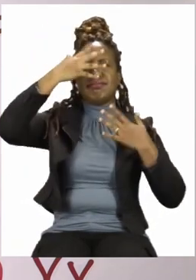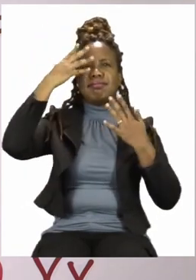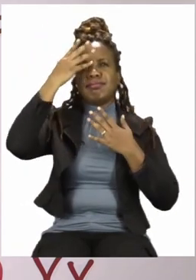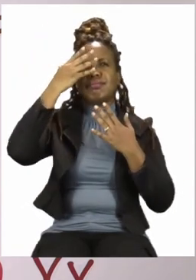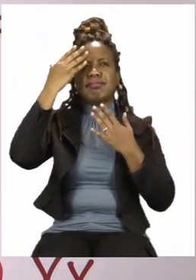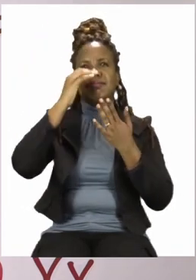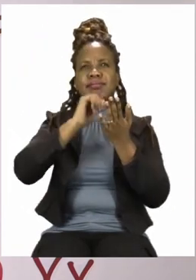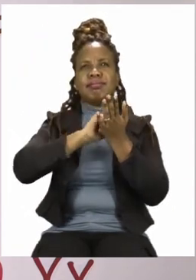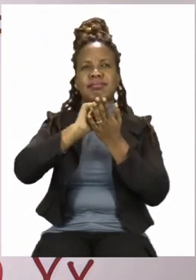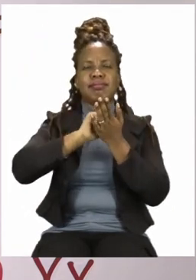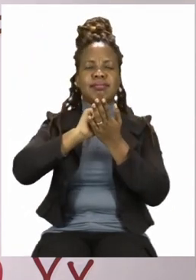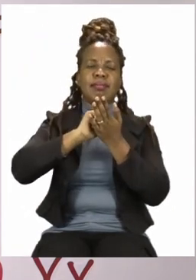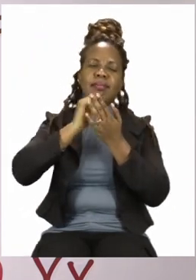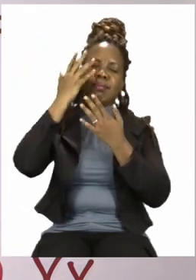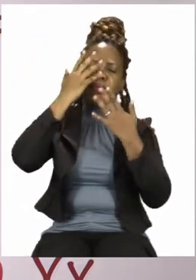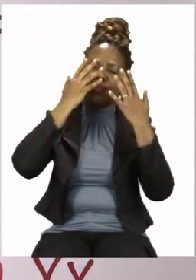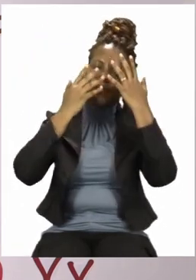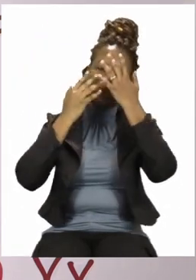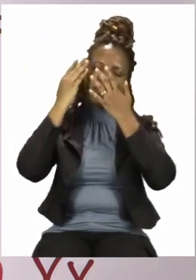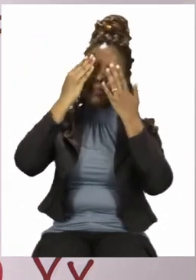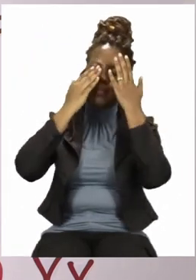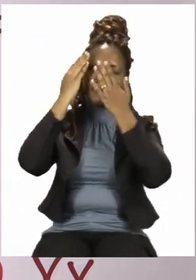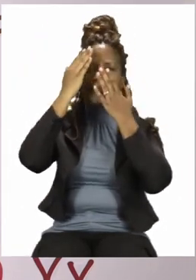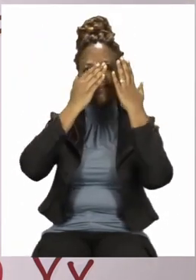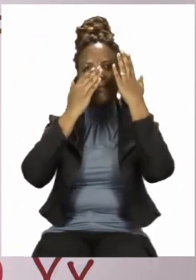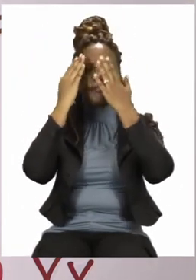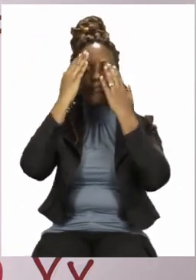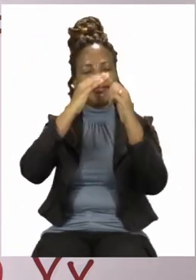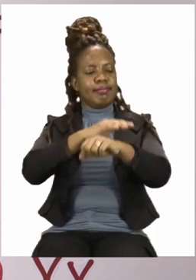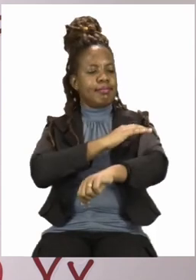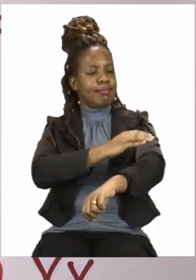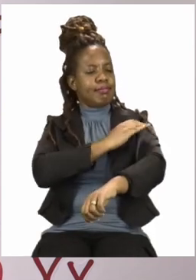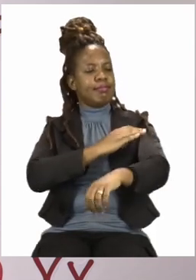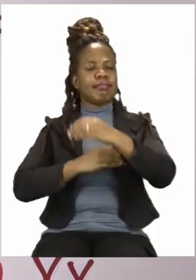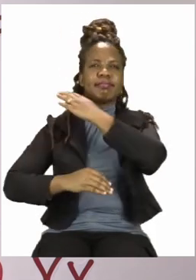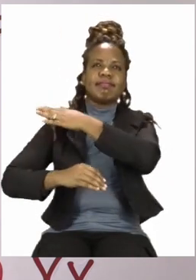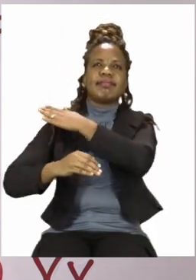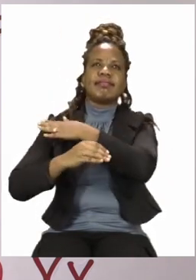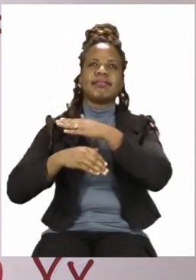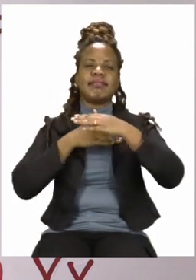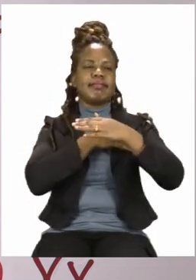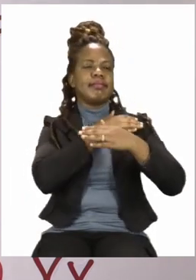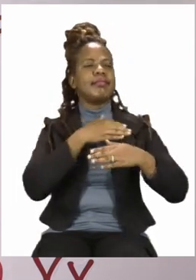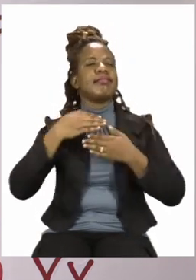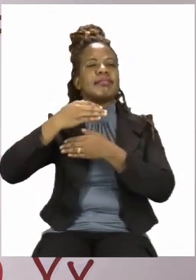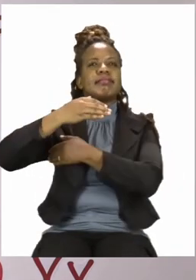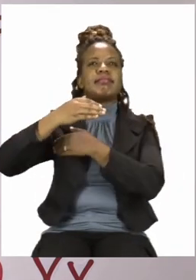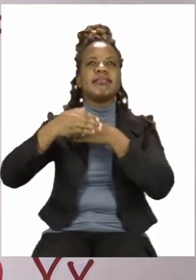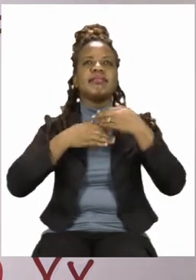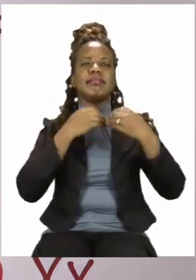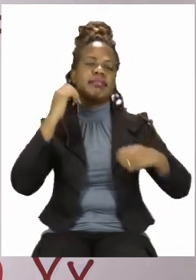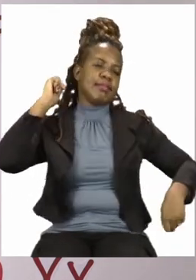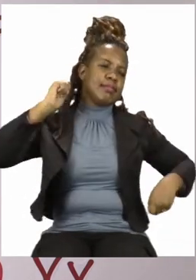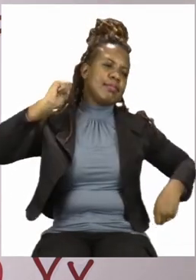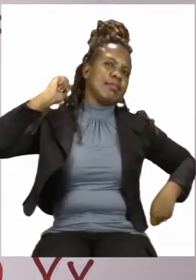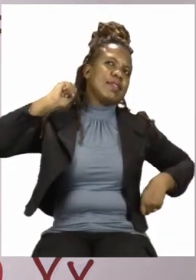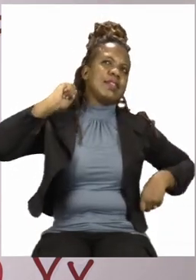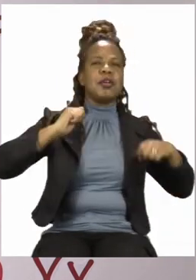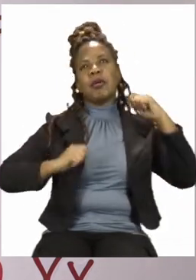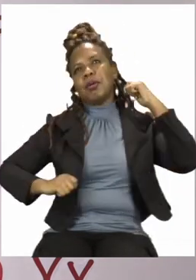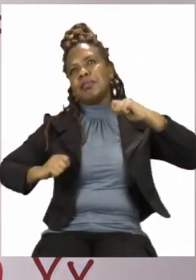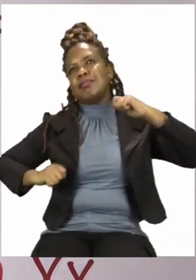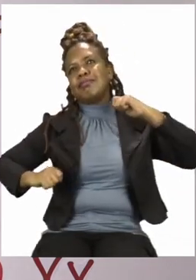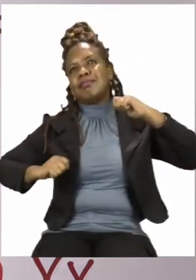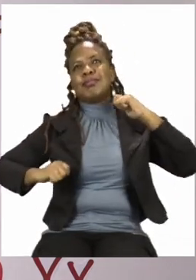and washing myself and showering, making sure I don't leave any part of